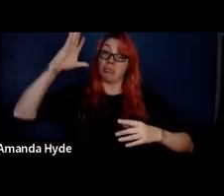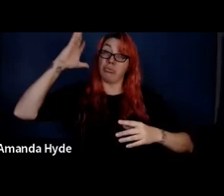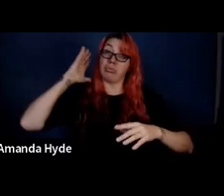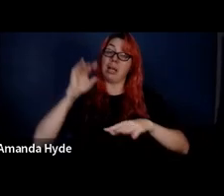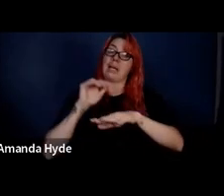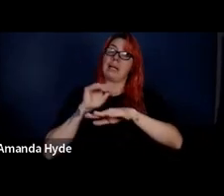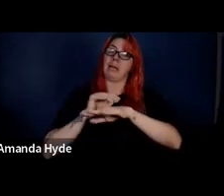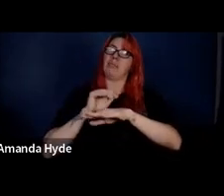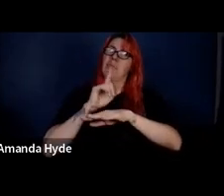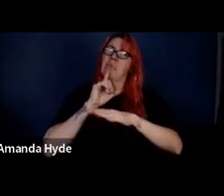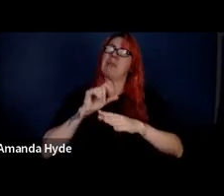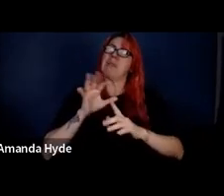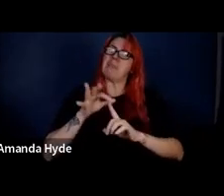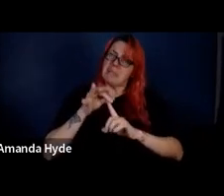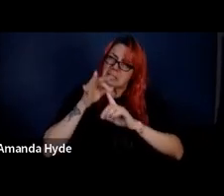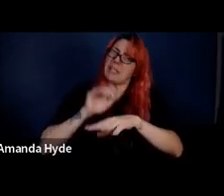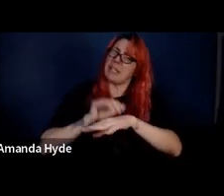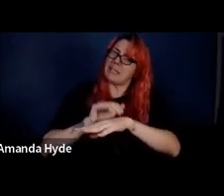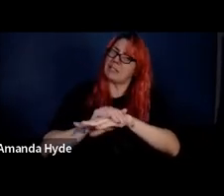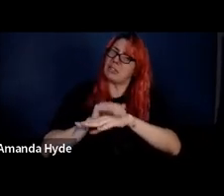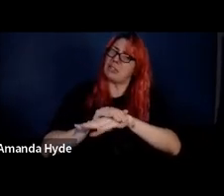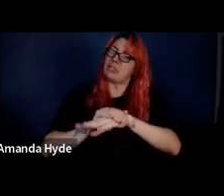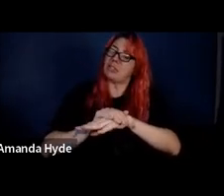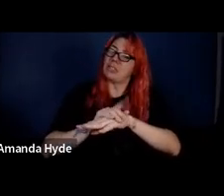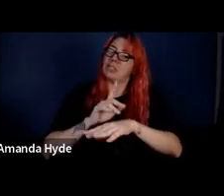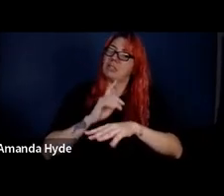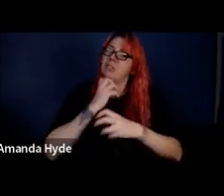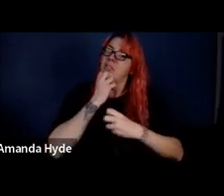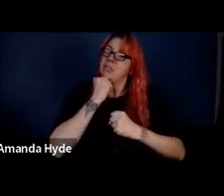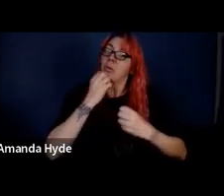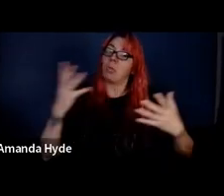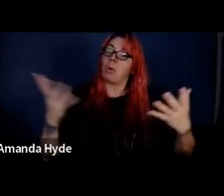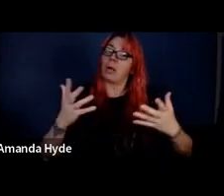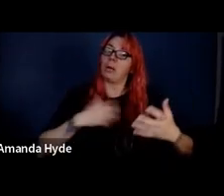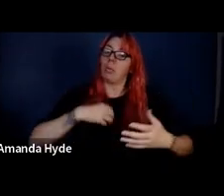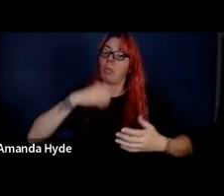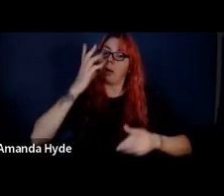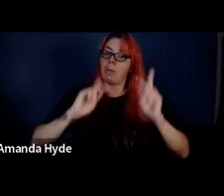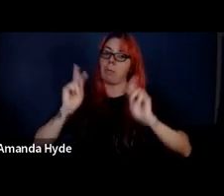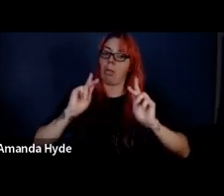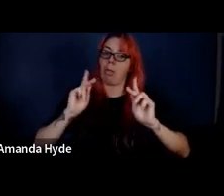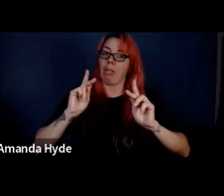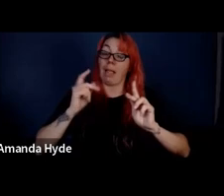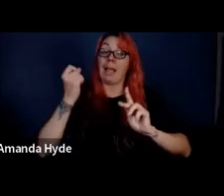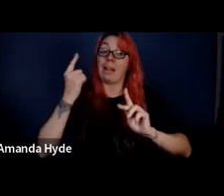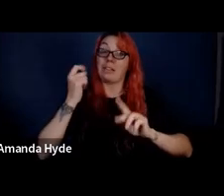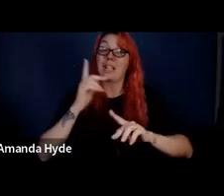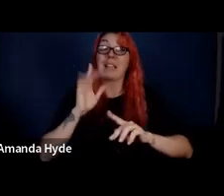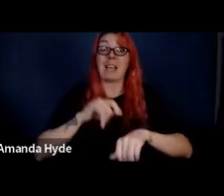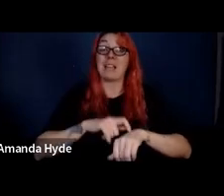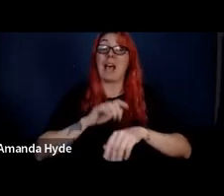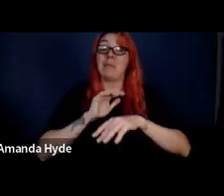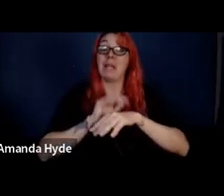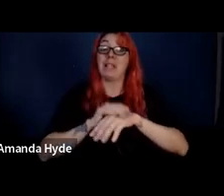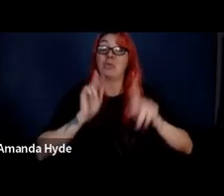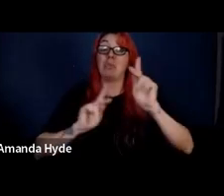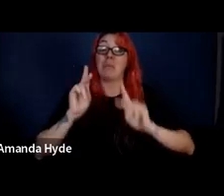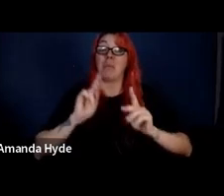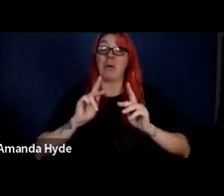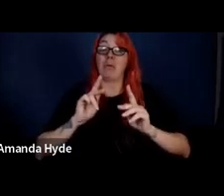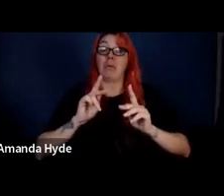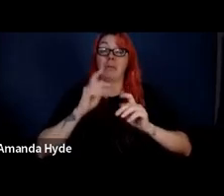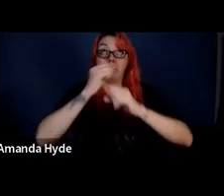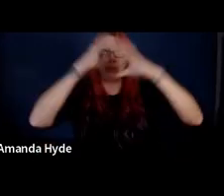of whiteness. And whiteness was only folks who were English, not even Irish, Scottish, or Welsh were considered